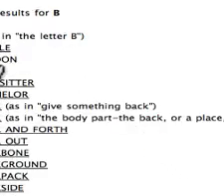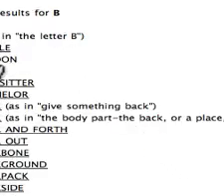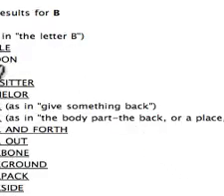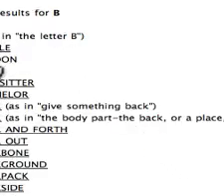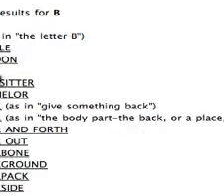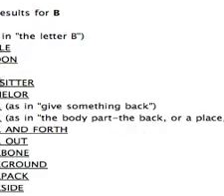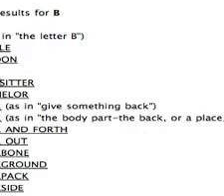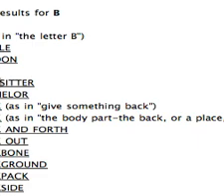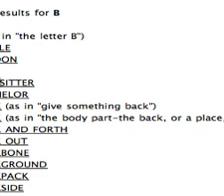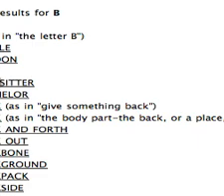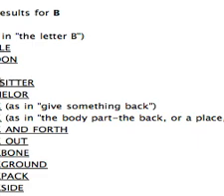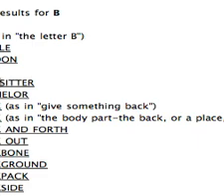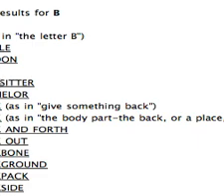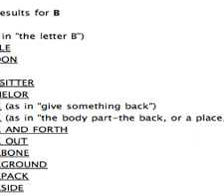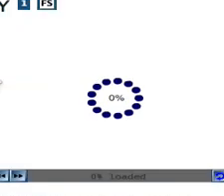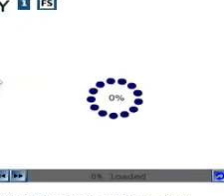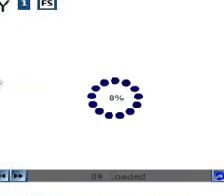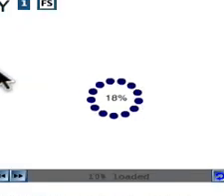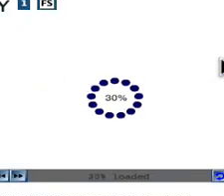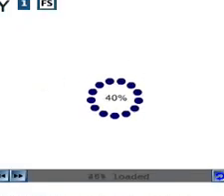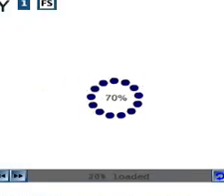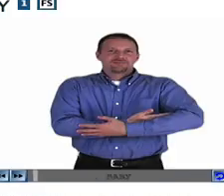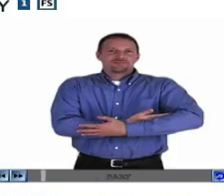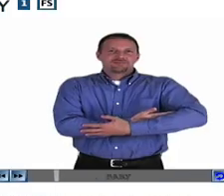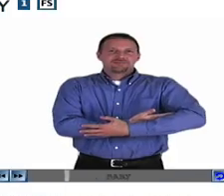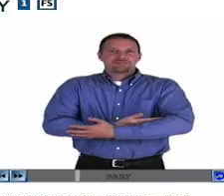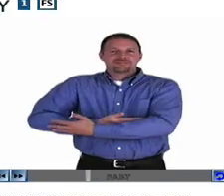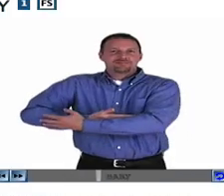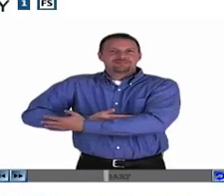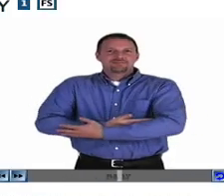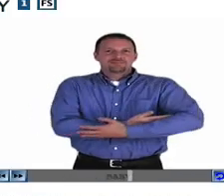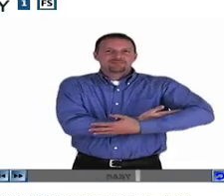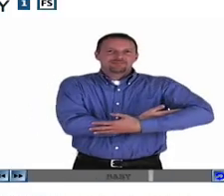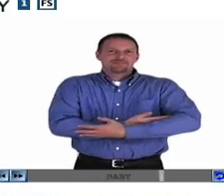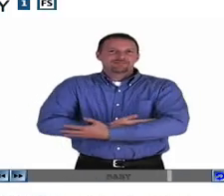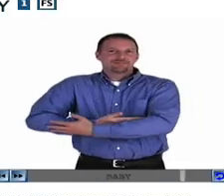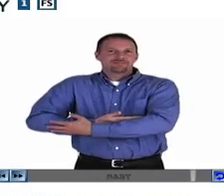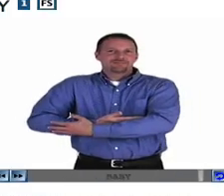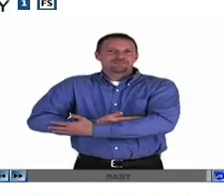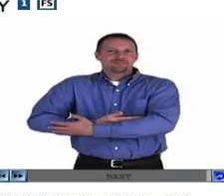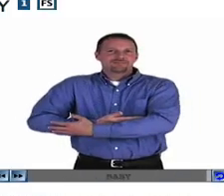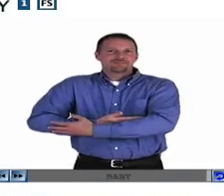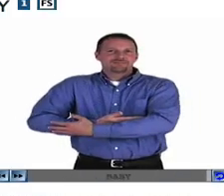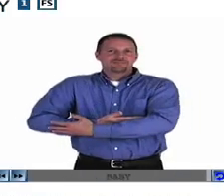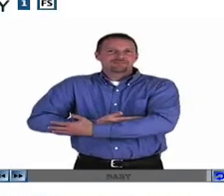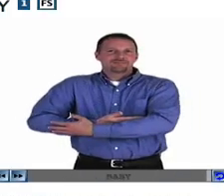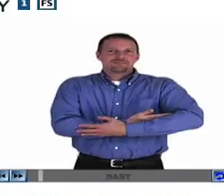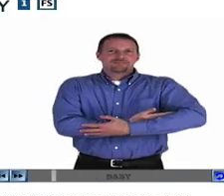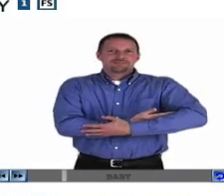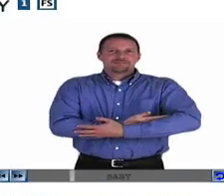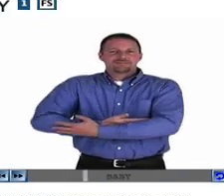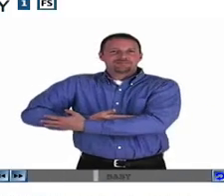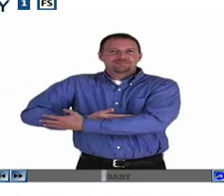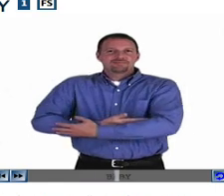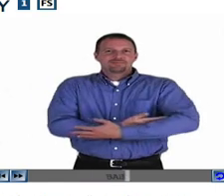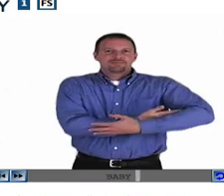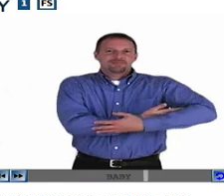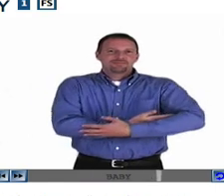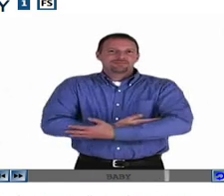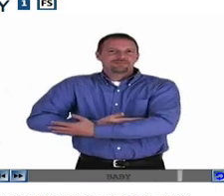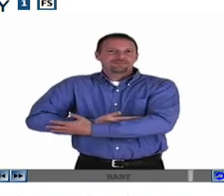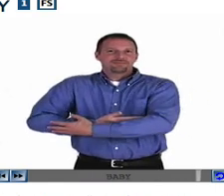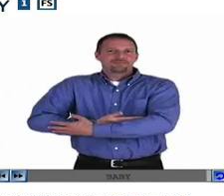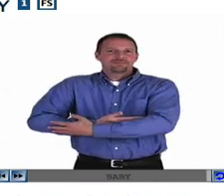the word that I want. In this case, I'll click on Baby and see that sign. And you can do that as much as you want every day